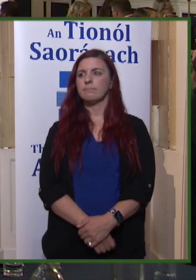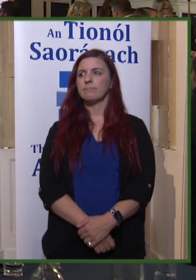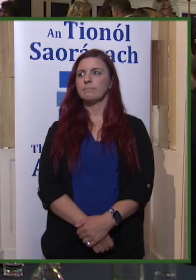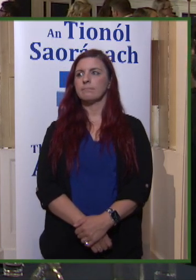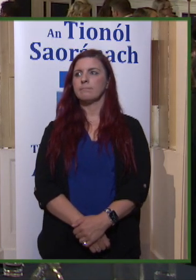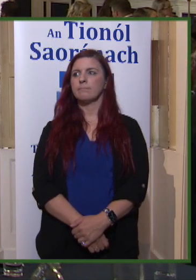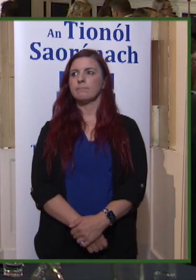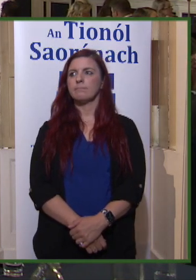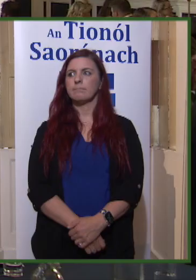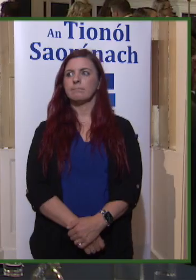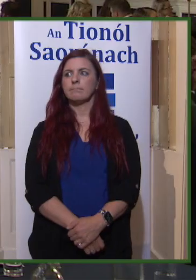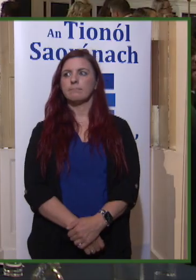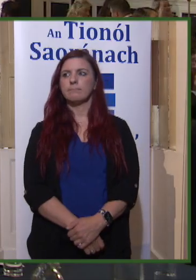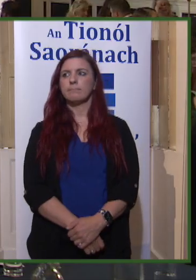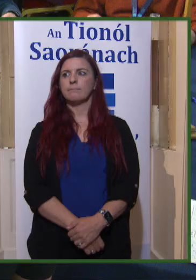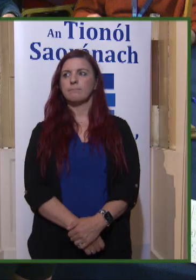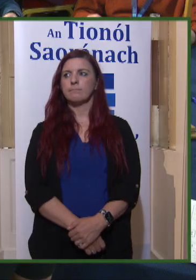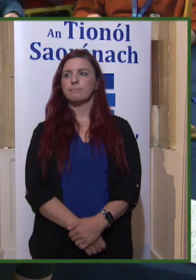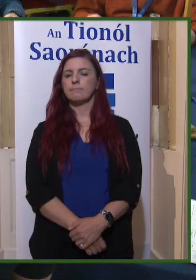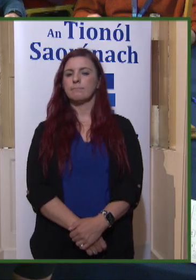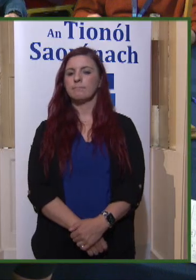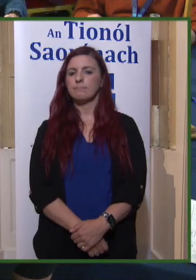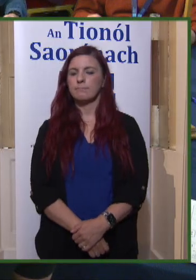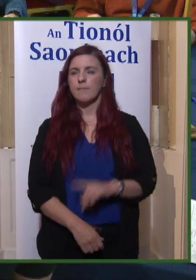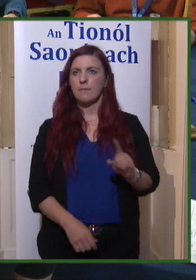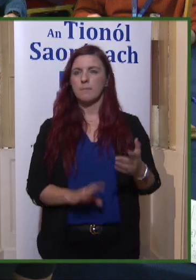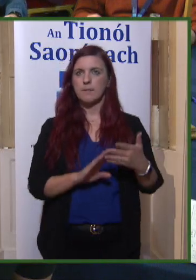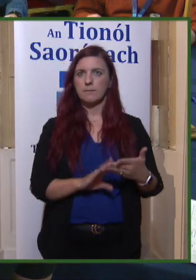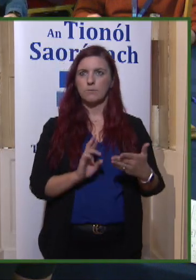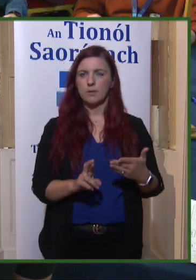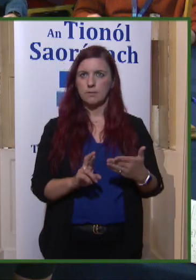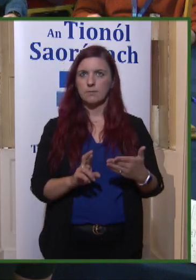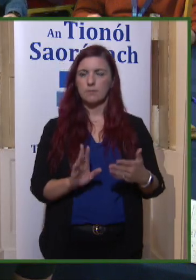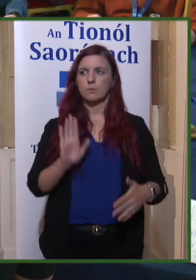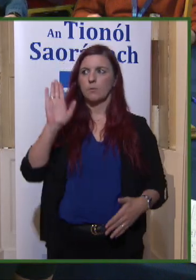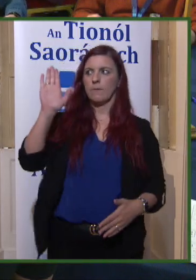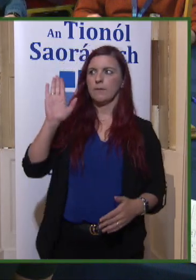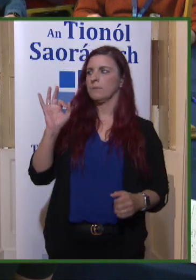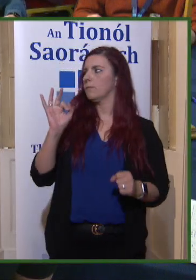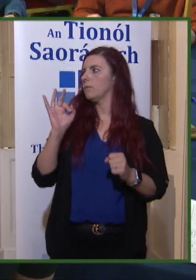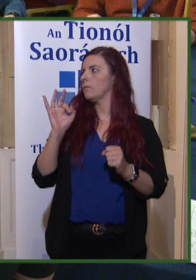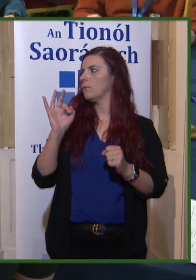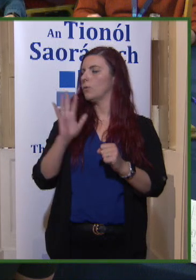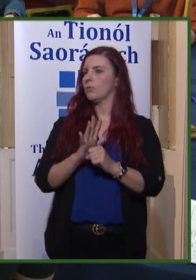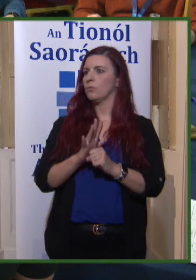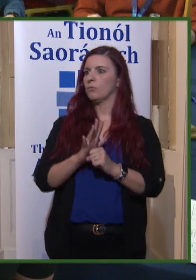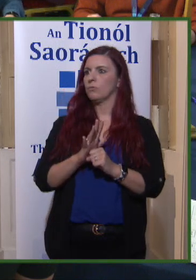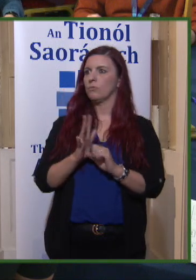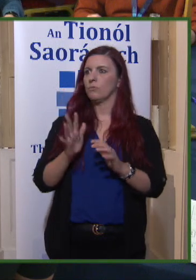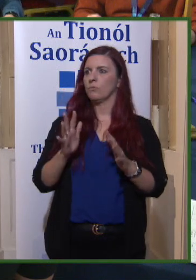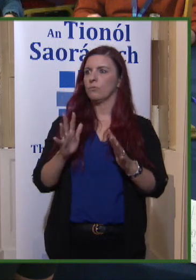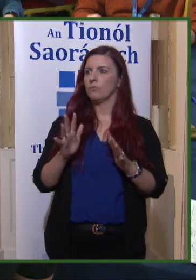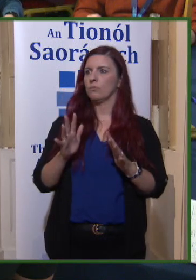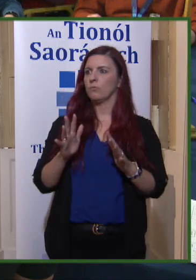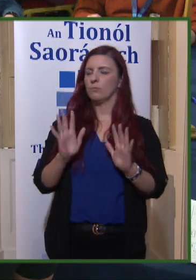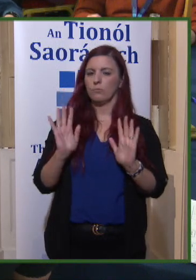That was against the amendment. No, that was against the amendment. For. That was for the amendment. Okay, that was just clarify. That was